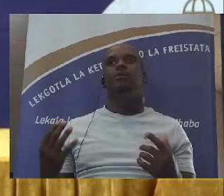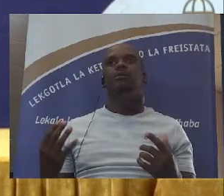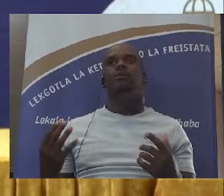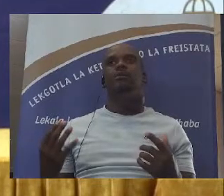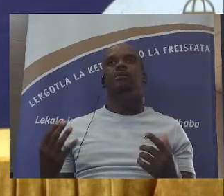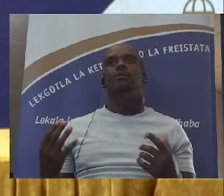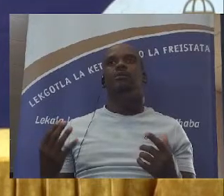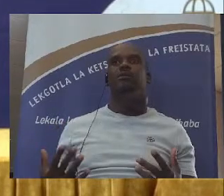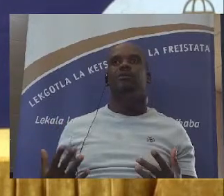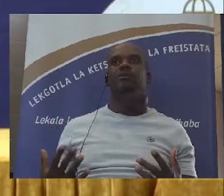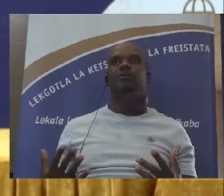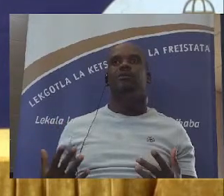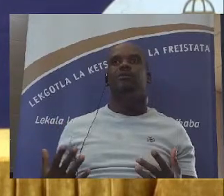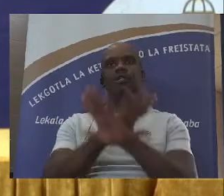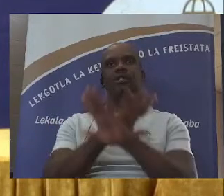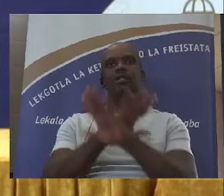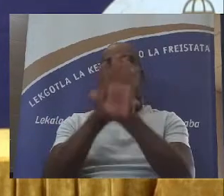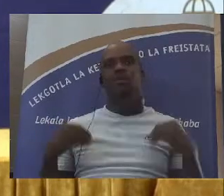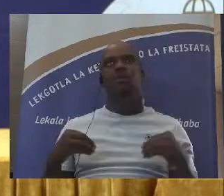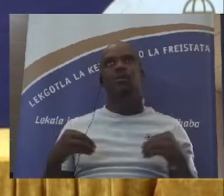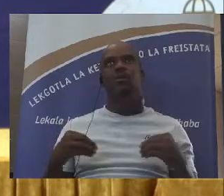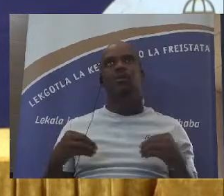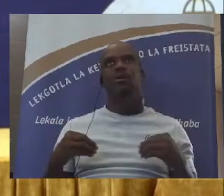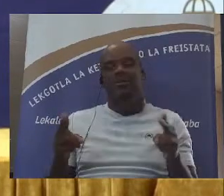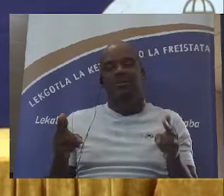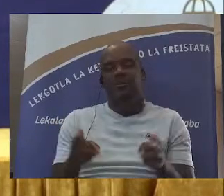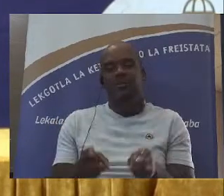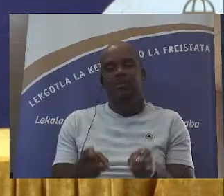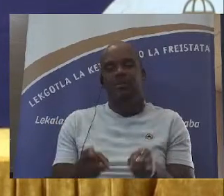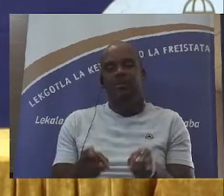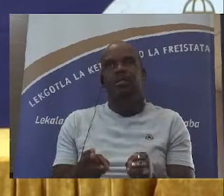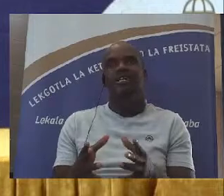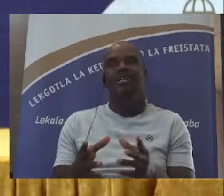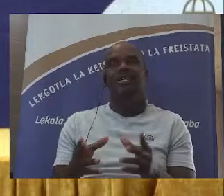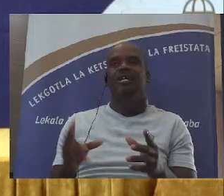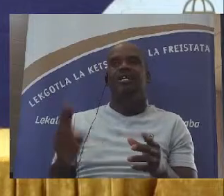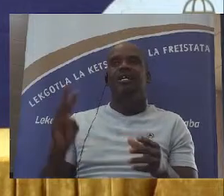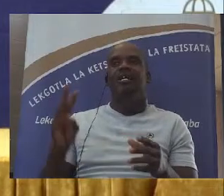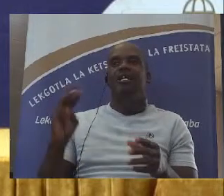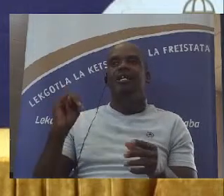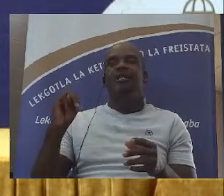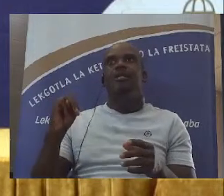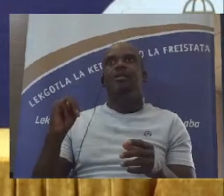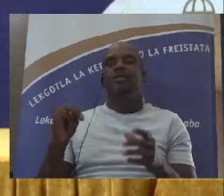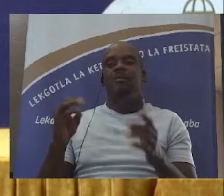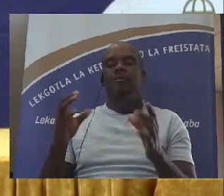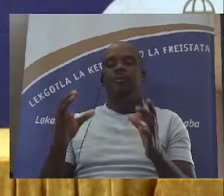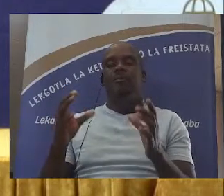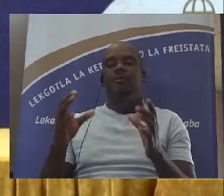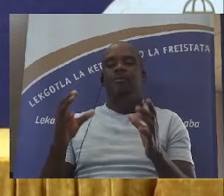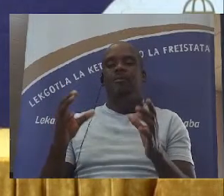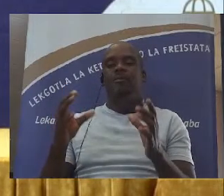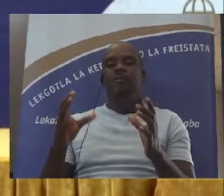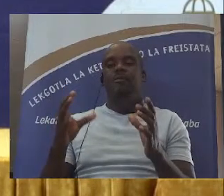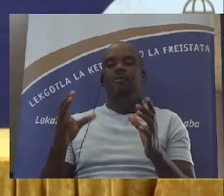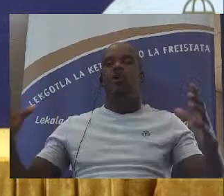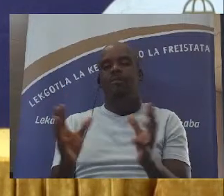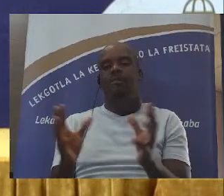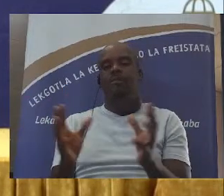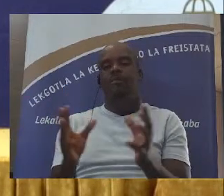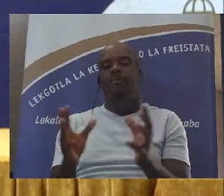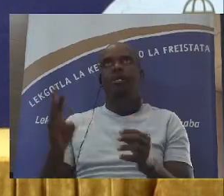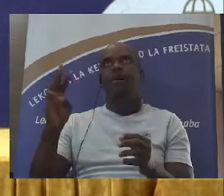very small, small, and medium. And how you determine whether you're small, medium, or on what category you